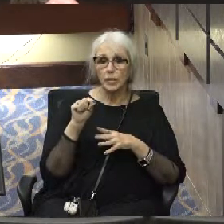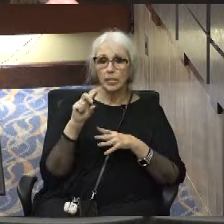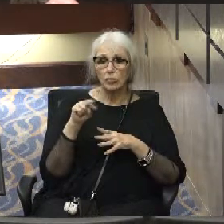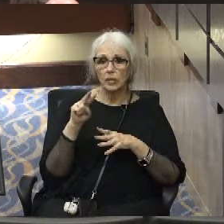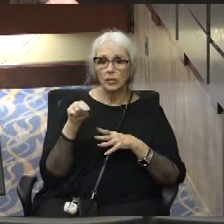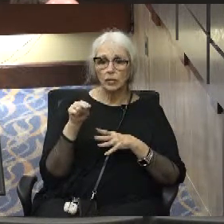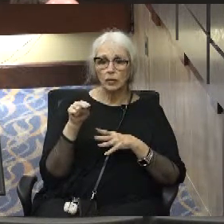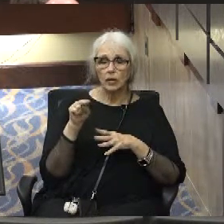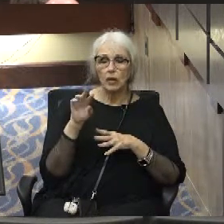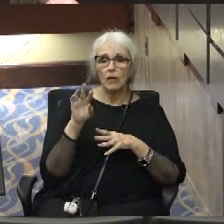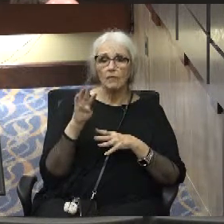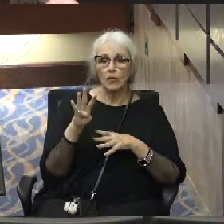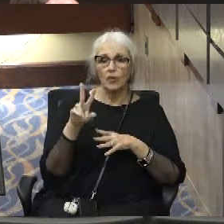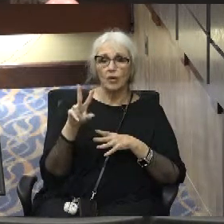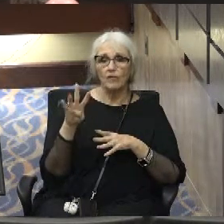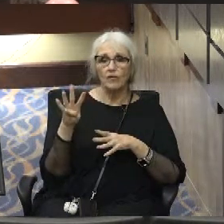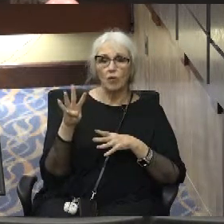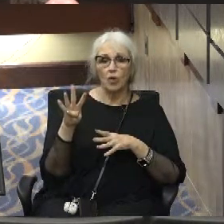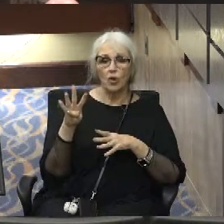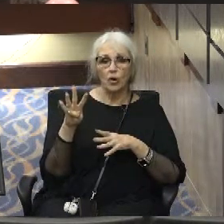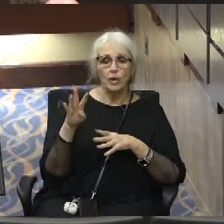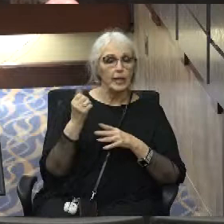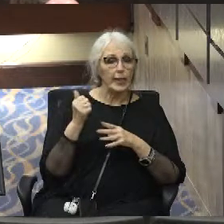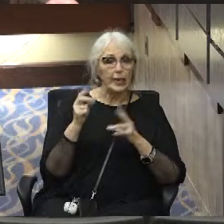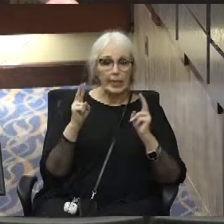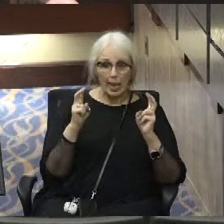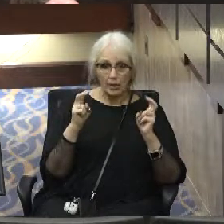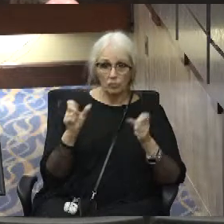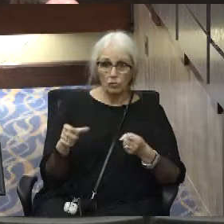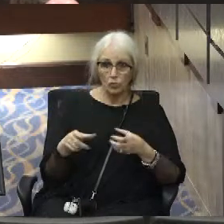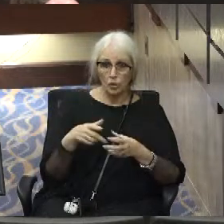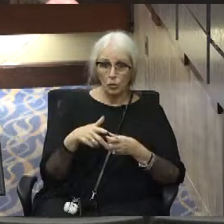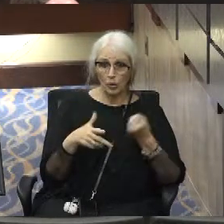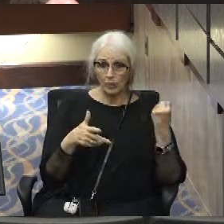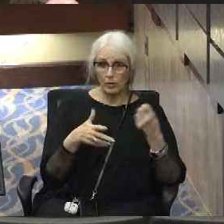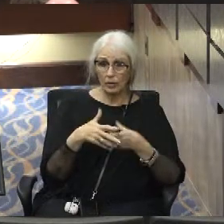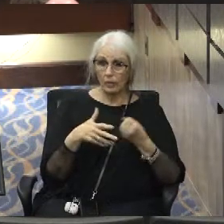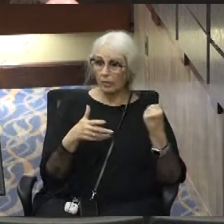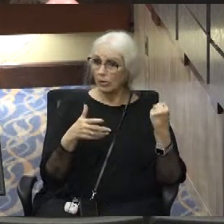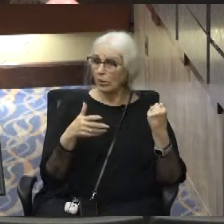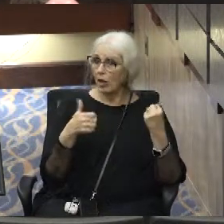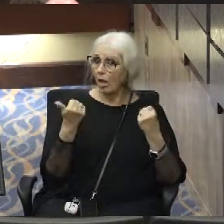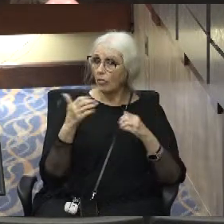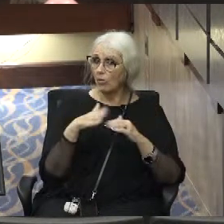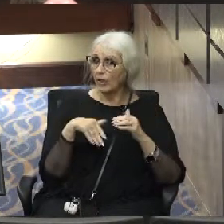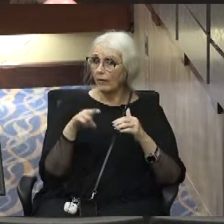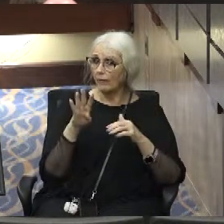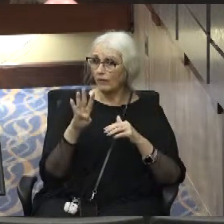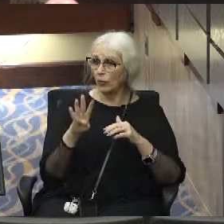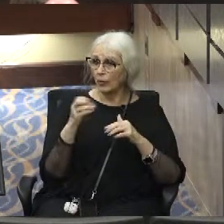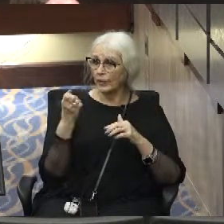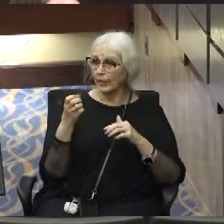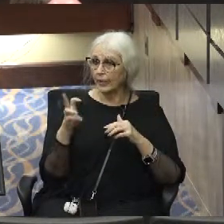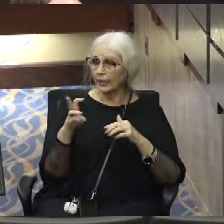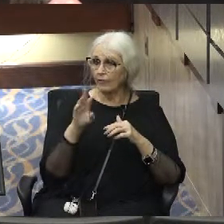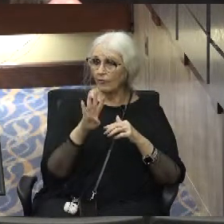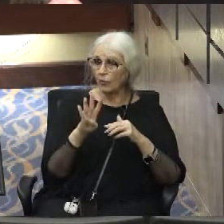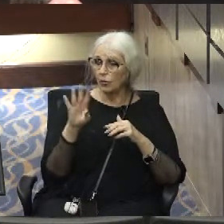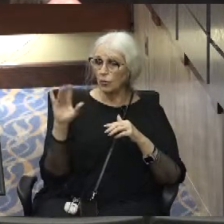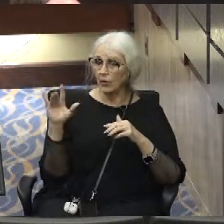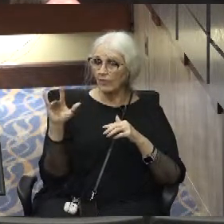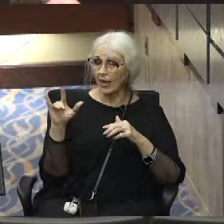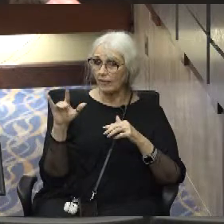2022-414 through 434. Are there any items council would like to remove from the consent agenda other than 416 and